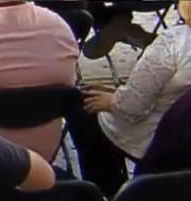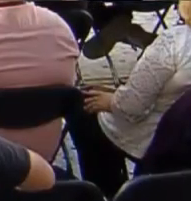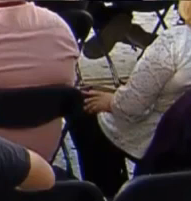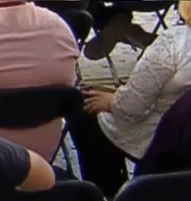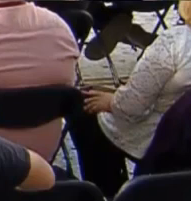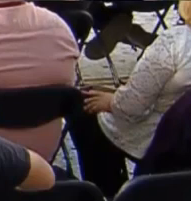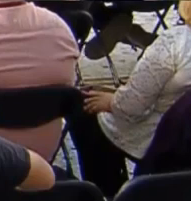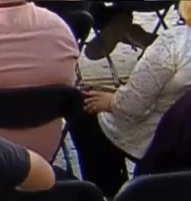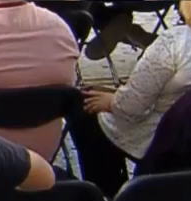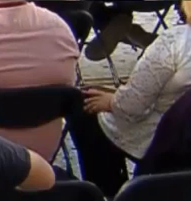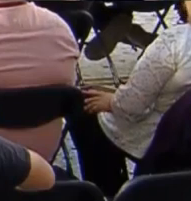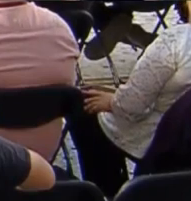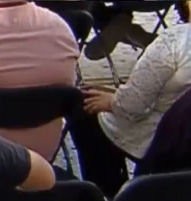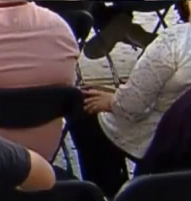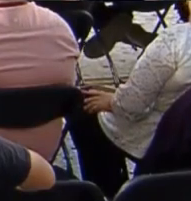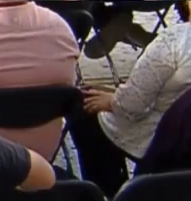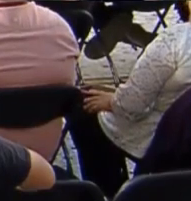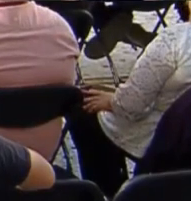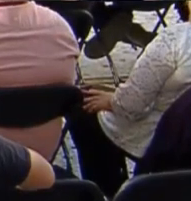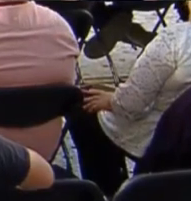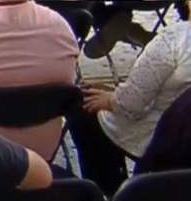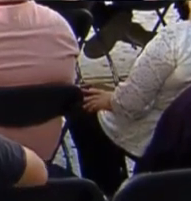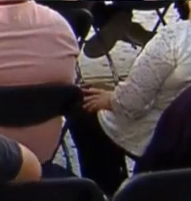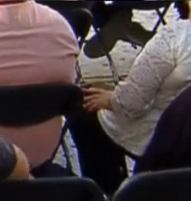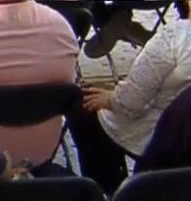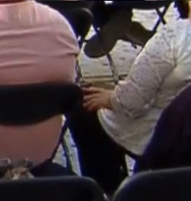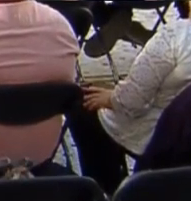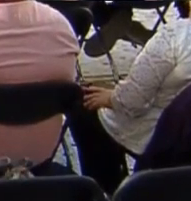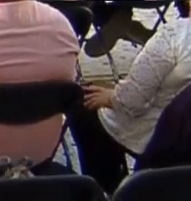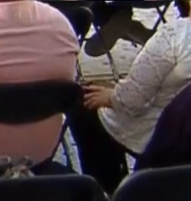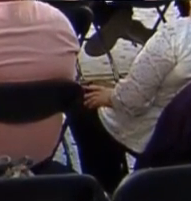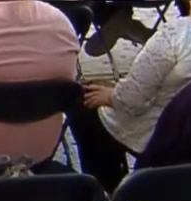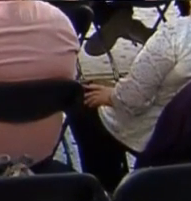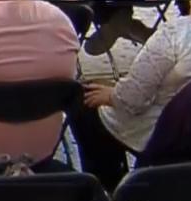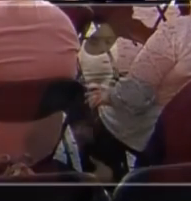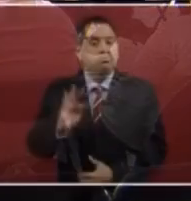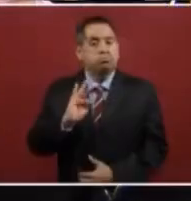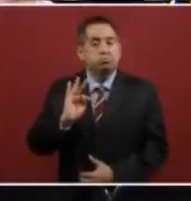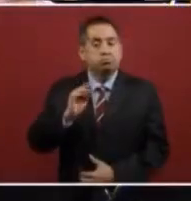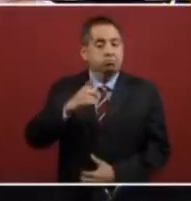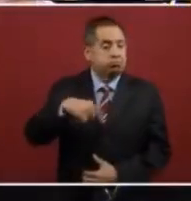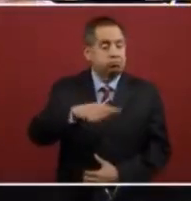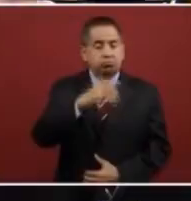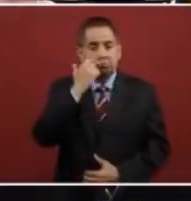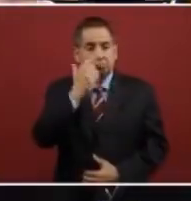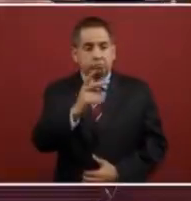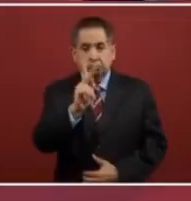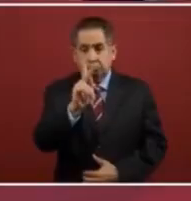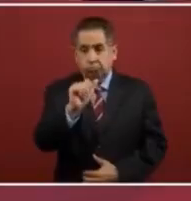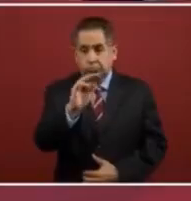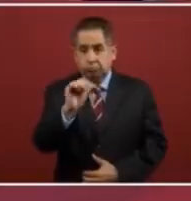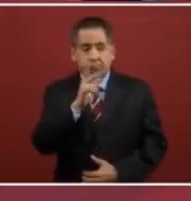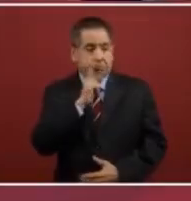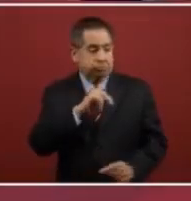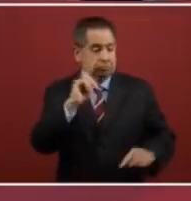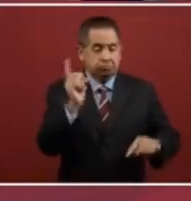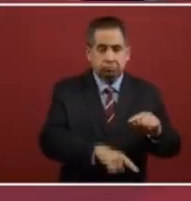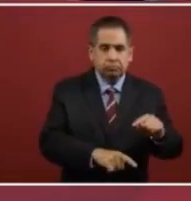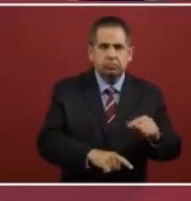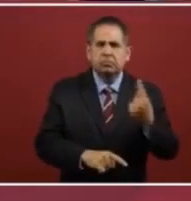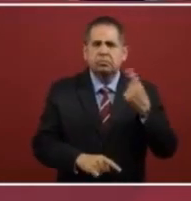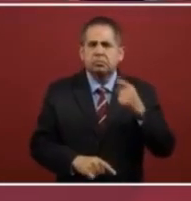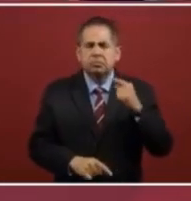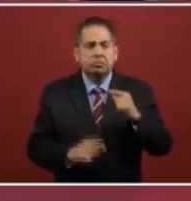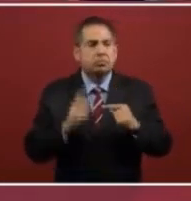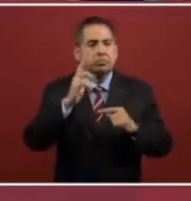Y se acabara the Pemex. business of the Para government que the todo government's se privatizara. electric. They wanted to privatize everything.